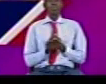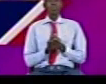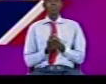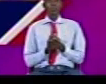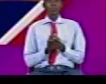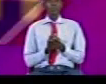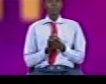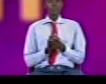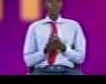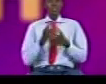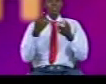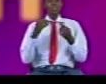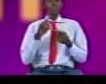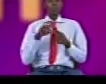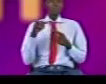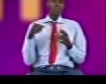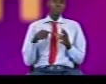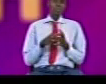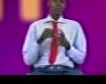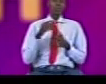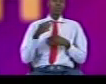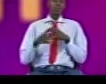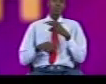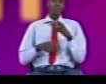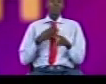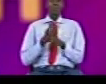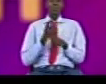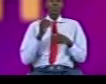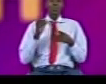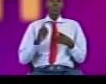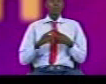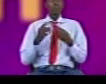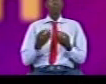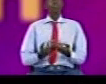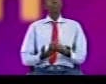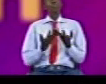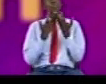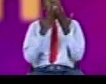He came to this world to sacrifice and pay the price of our redemption.